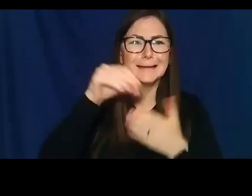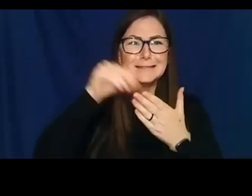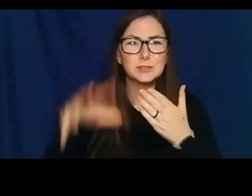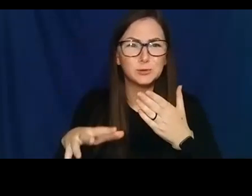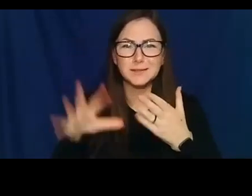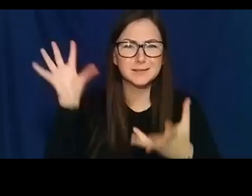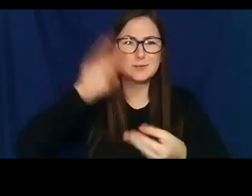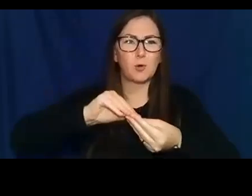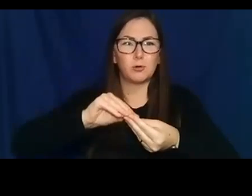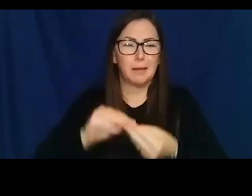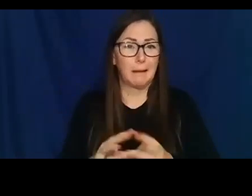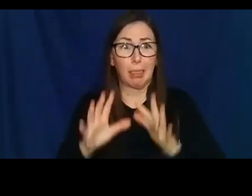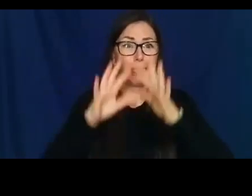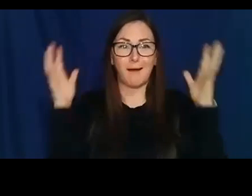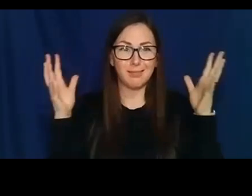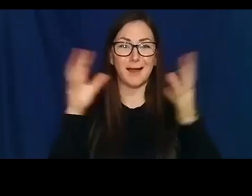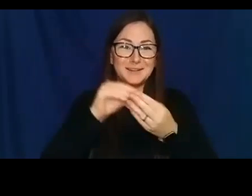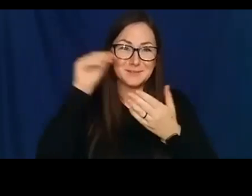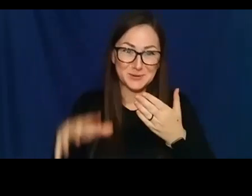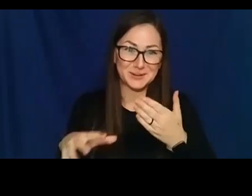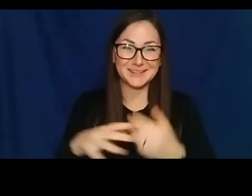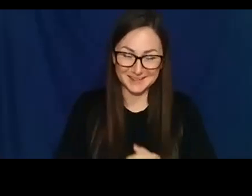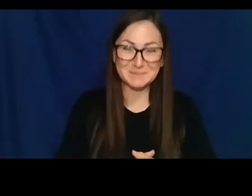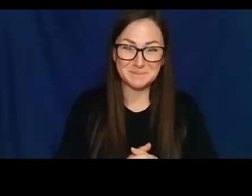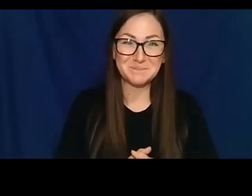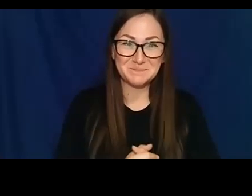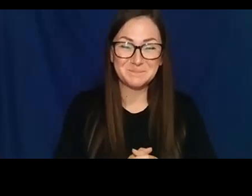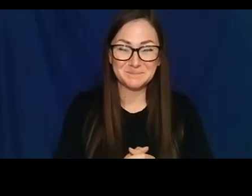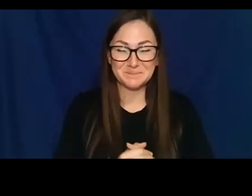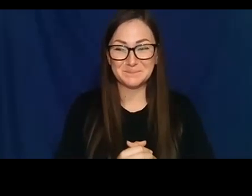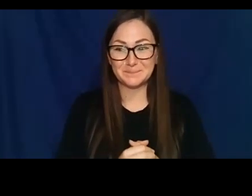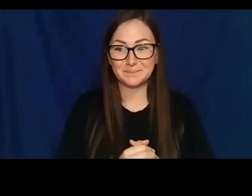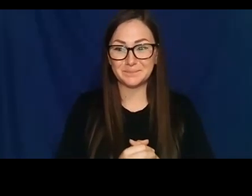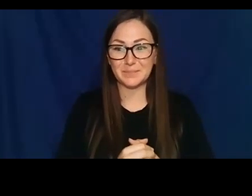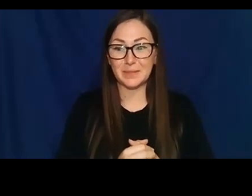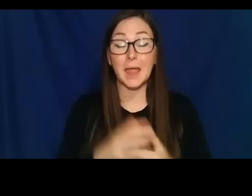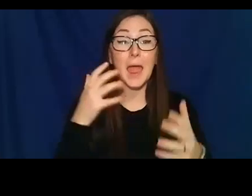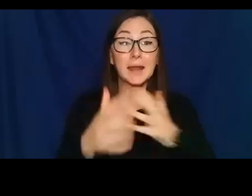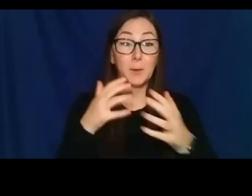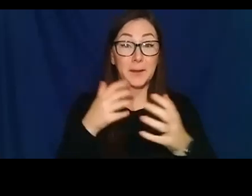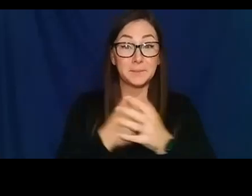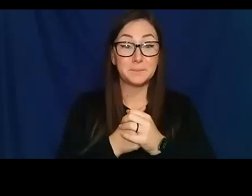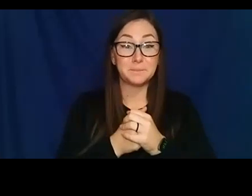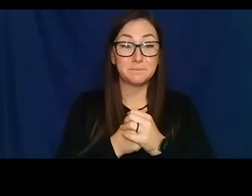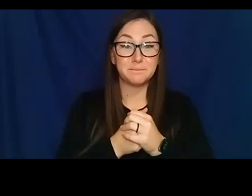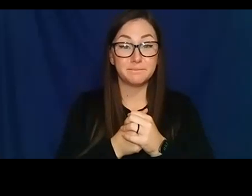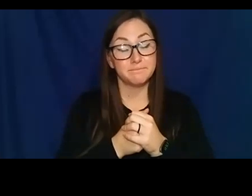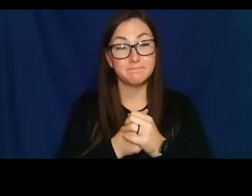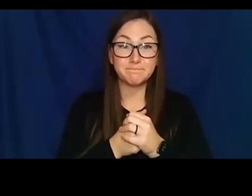of questions, especially in the beginning weeks. Anyway, I want to,